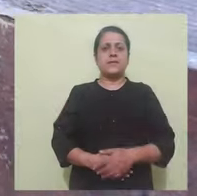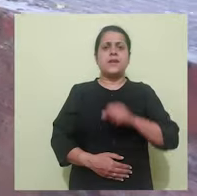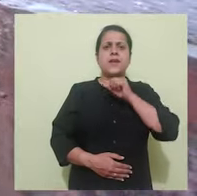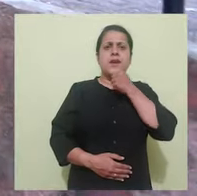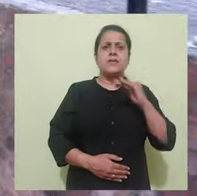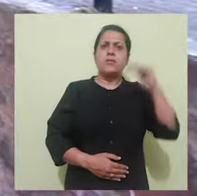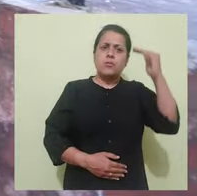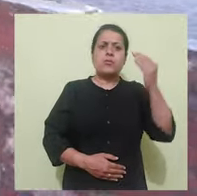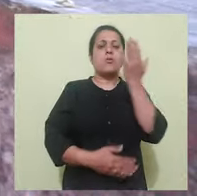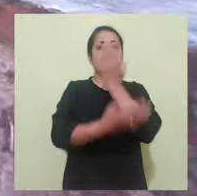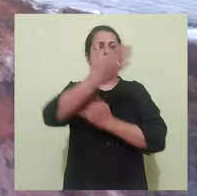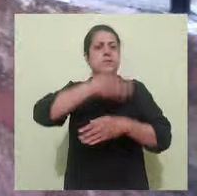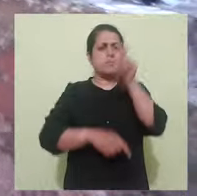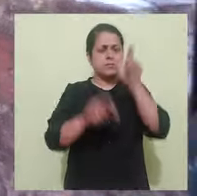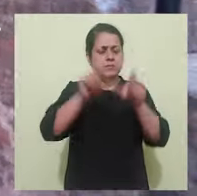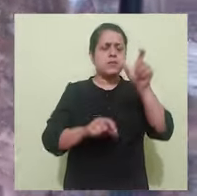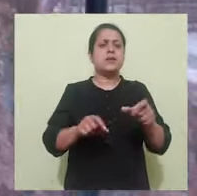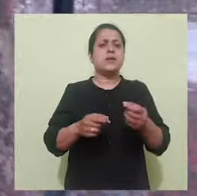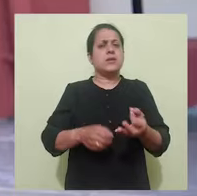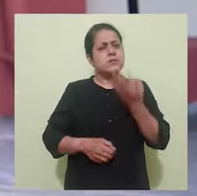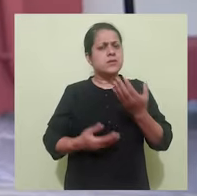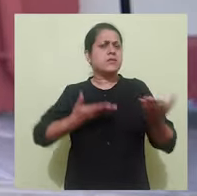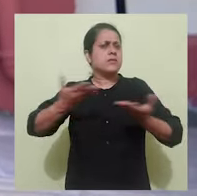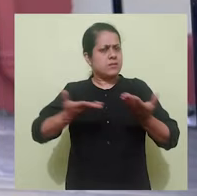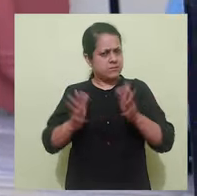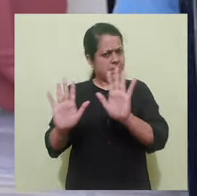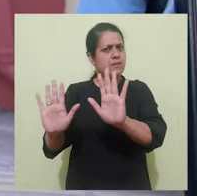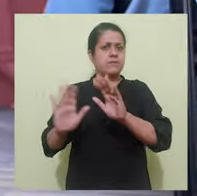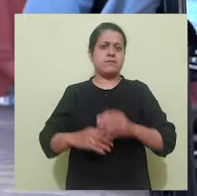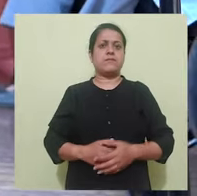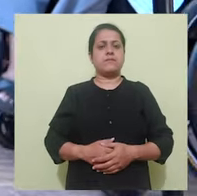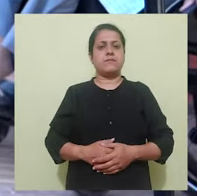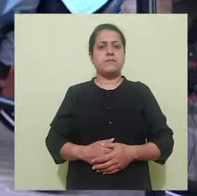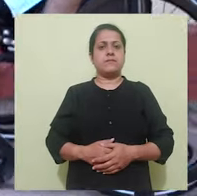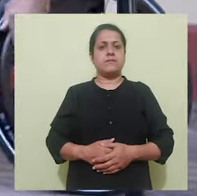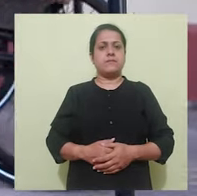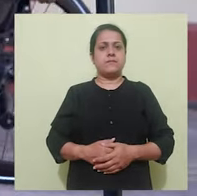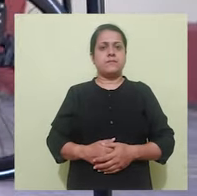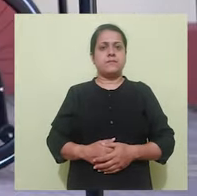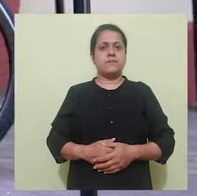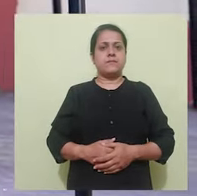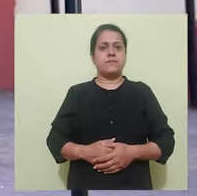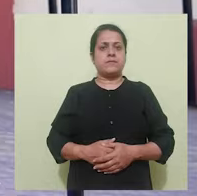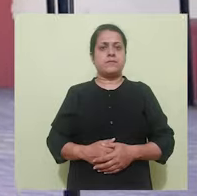Special facilities have also been kept for senior citizens and people with disabilities.